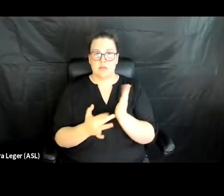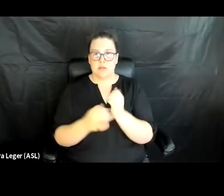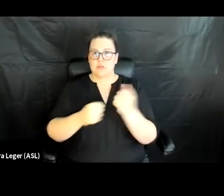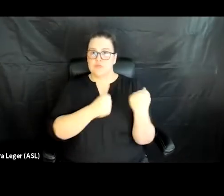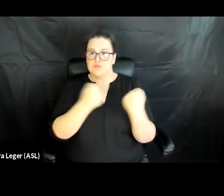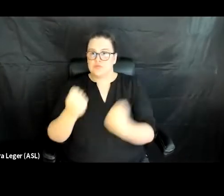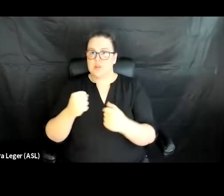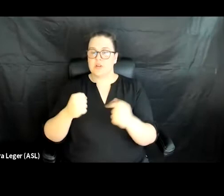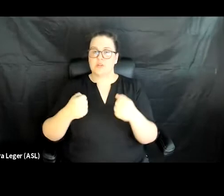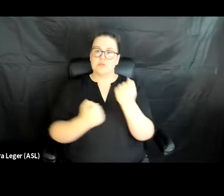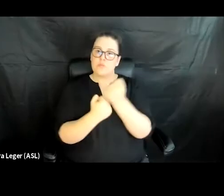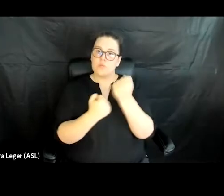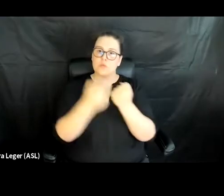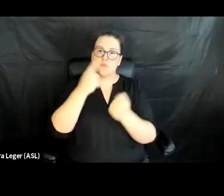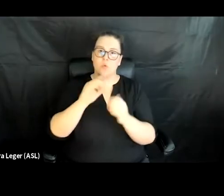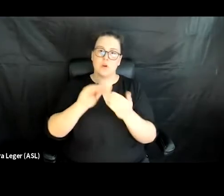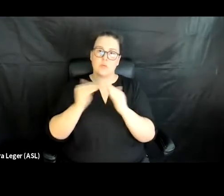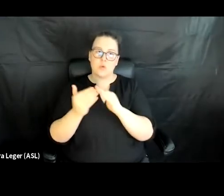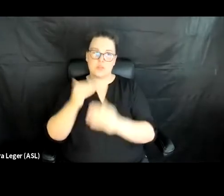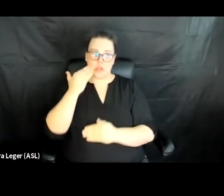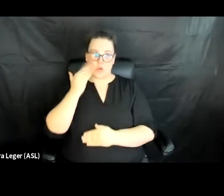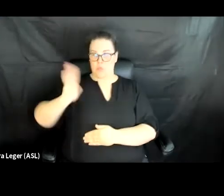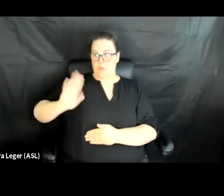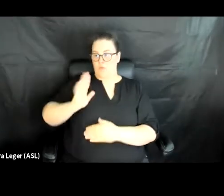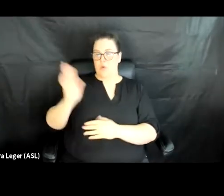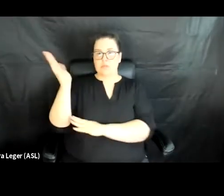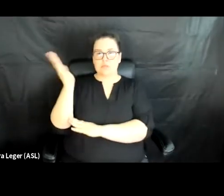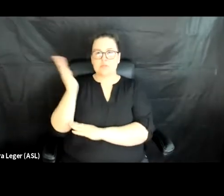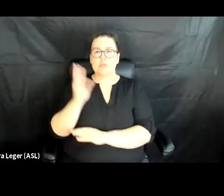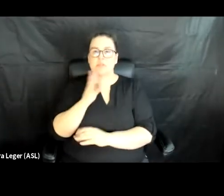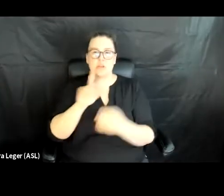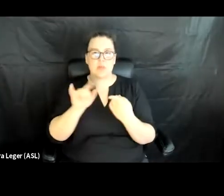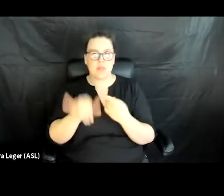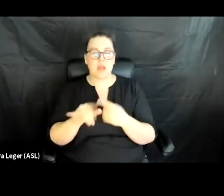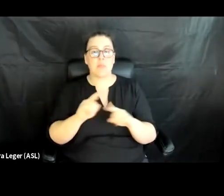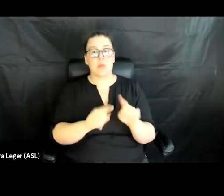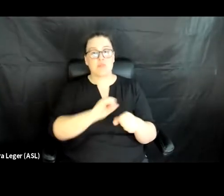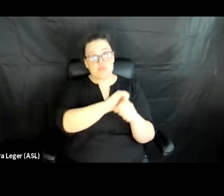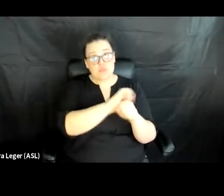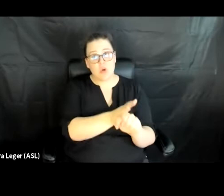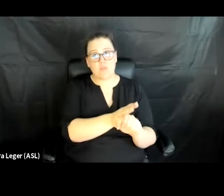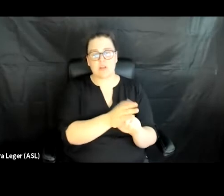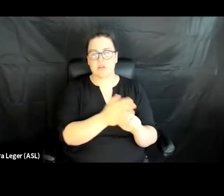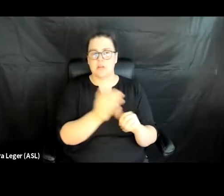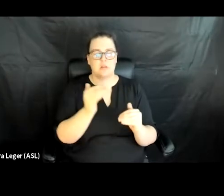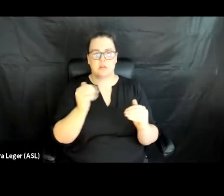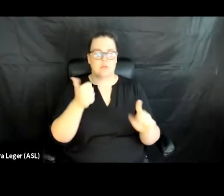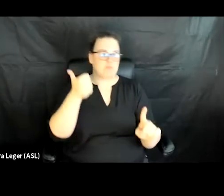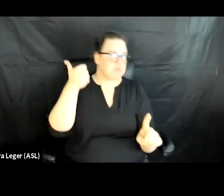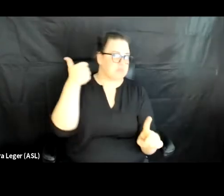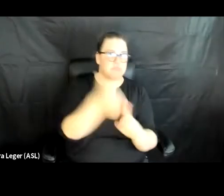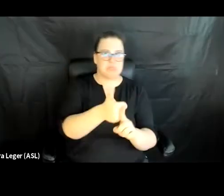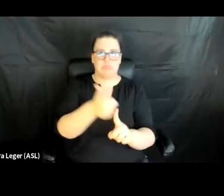key communities. I know our previous speakers touched on this, but we know that the COVID-19 pandemic has disproportionately impacted